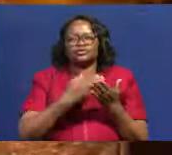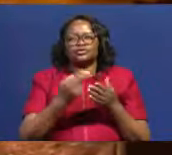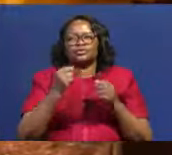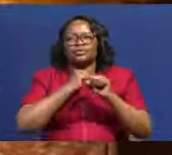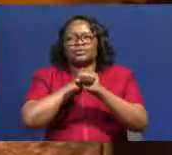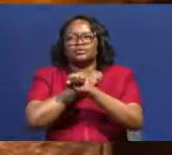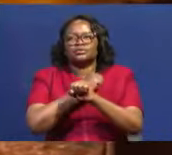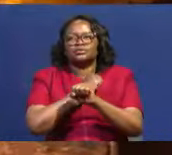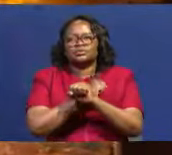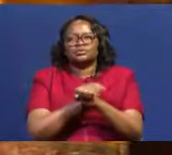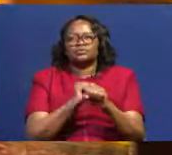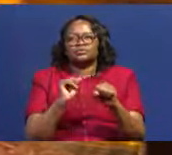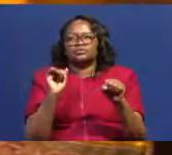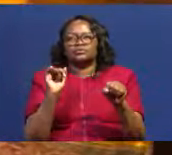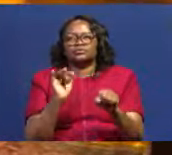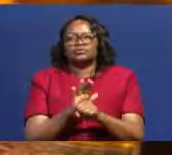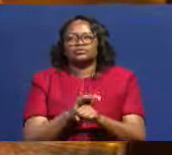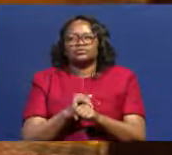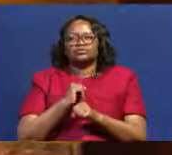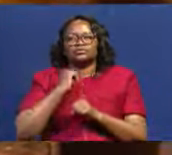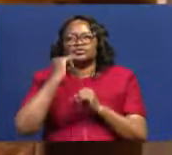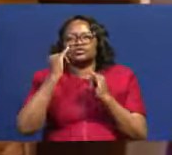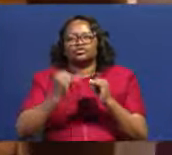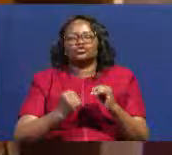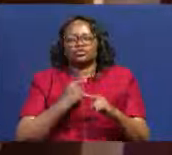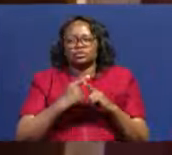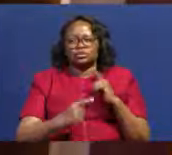protection and abundance in the coming year.